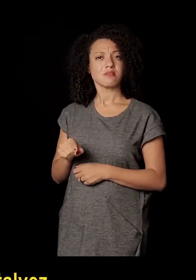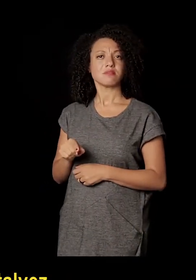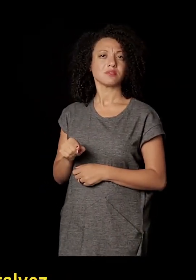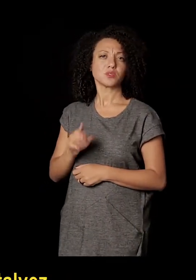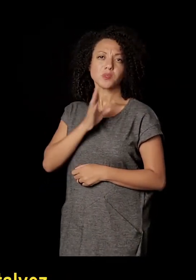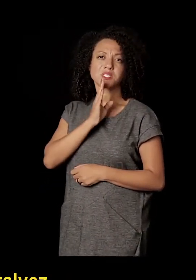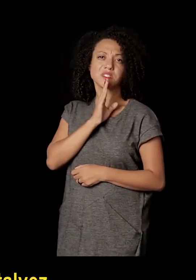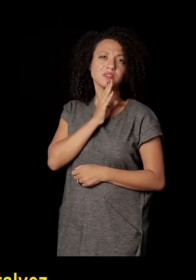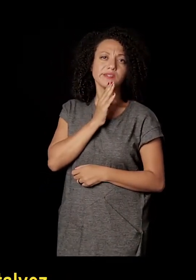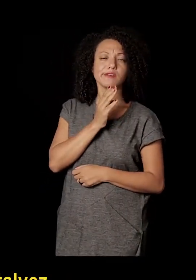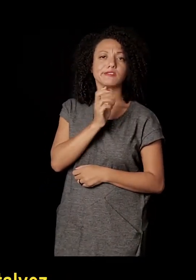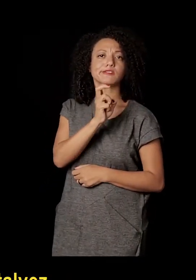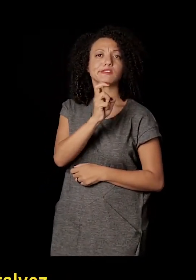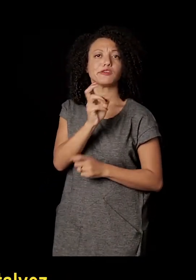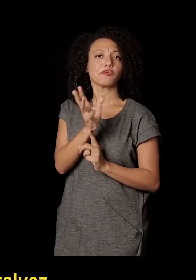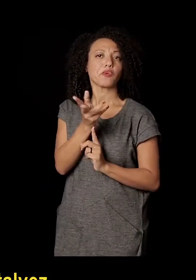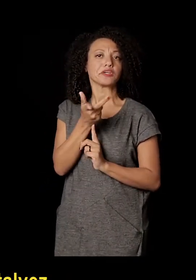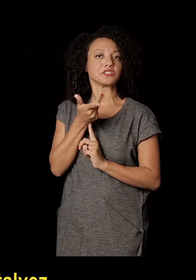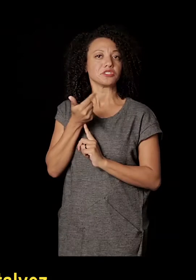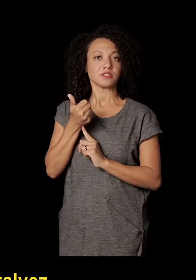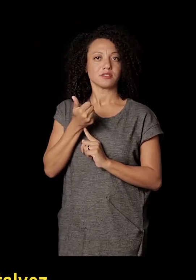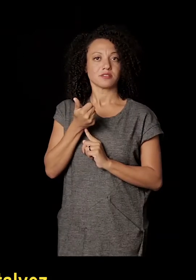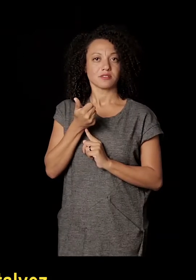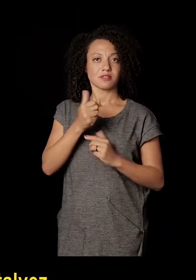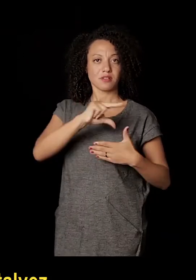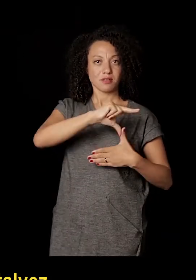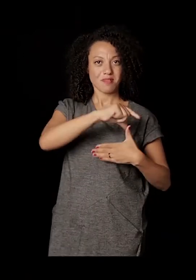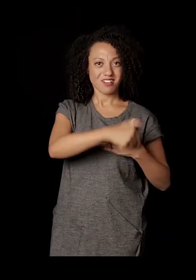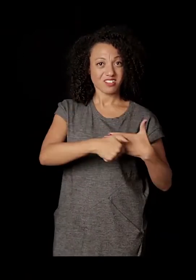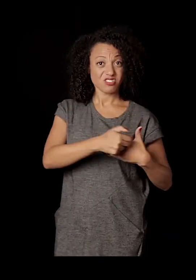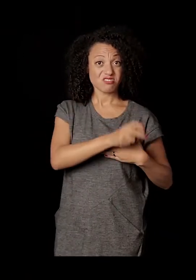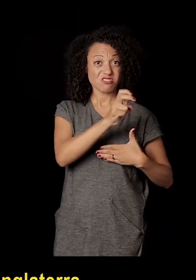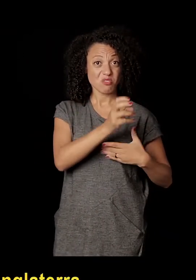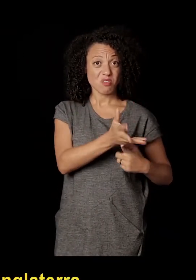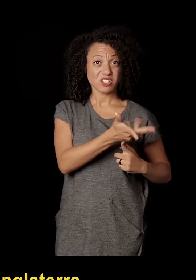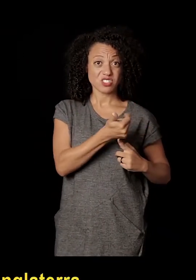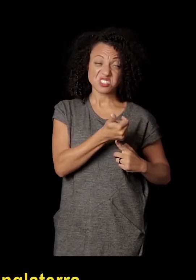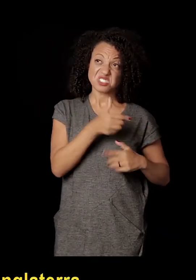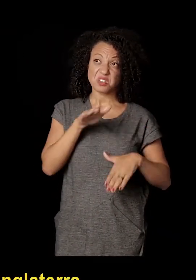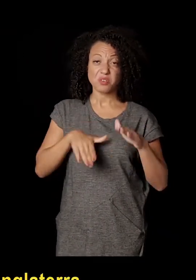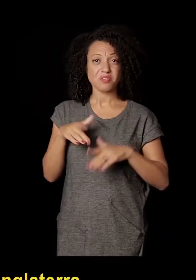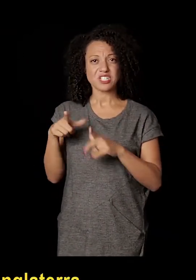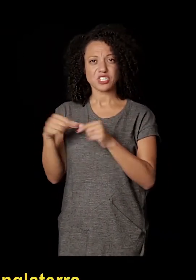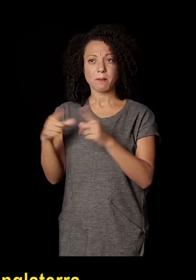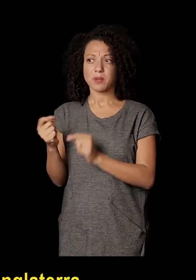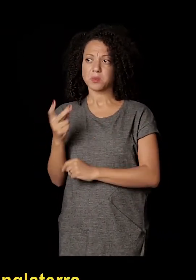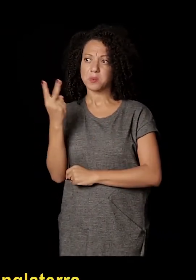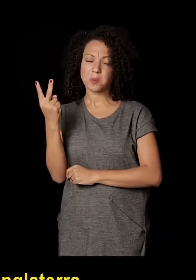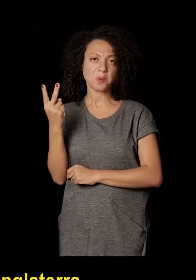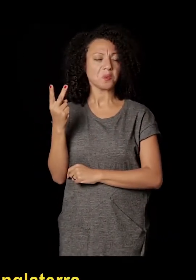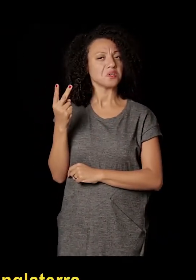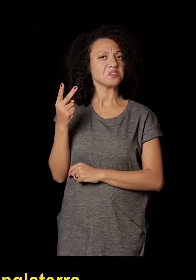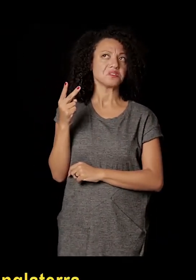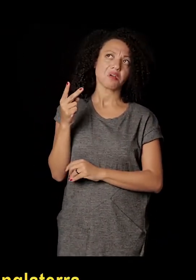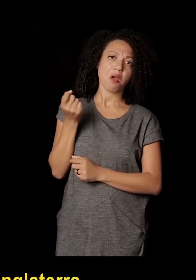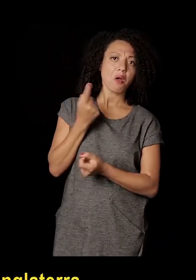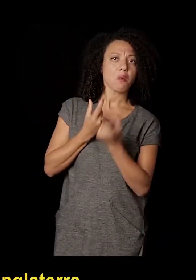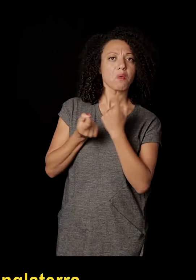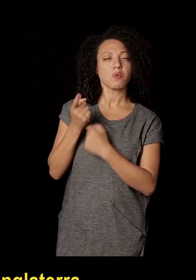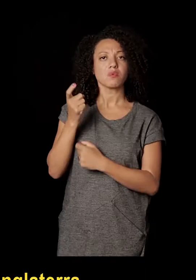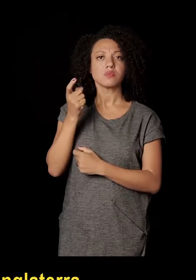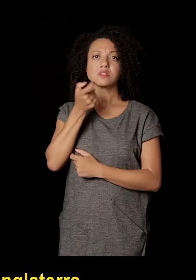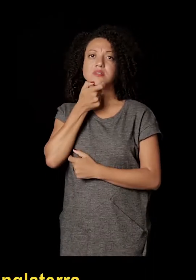They knew maybe 5 artists from Latin America, maybe 2 from Japan.